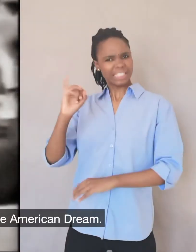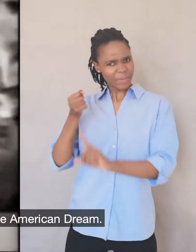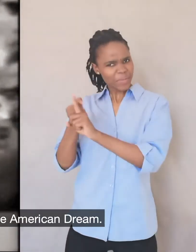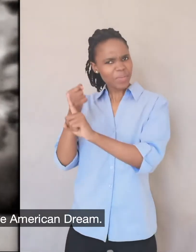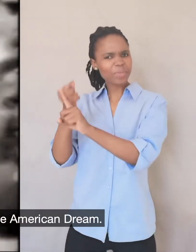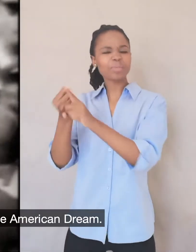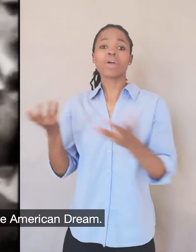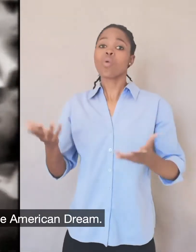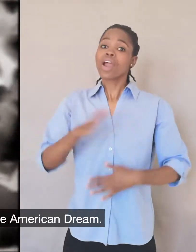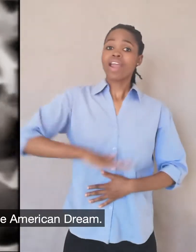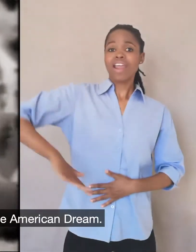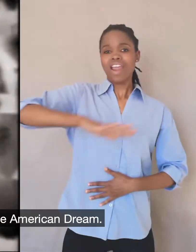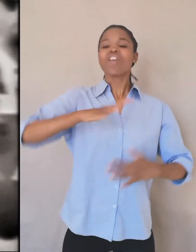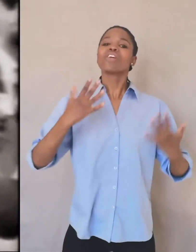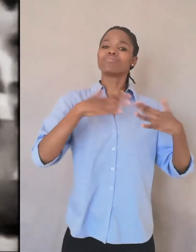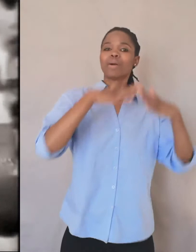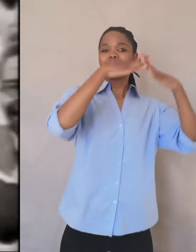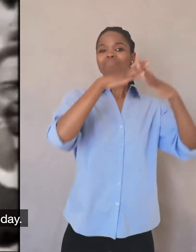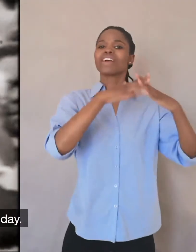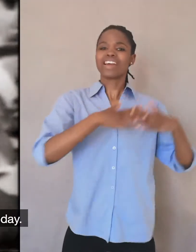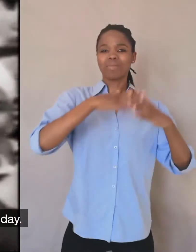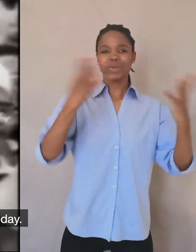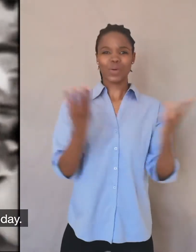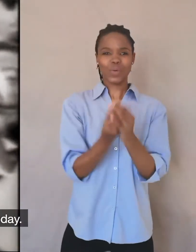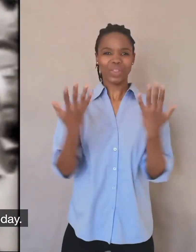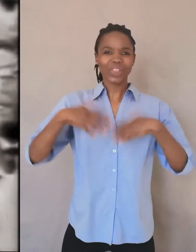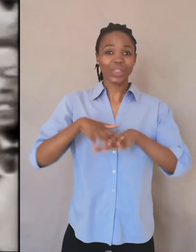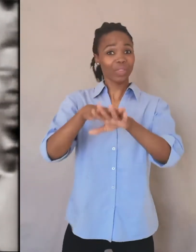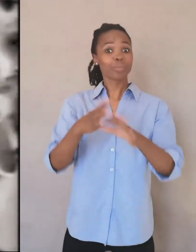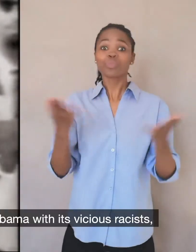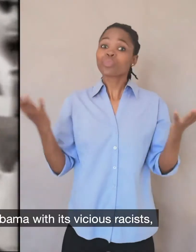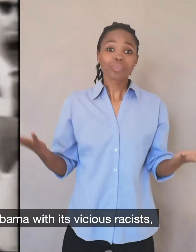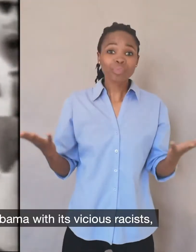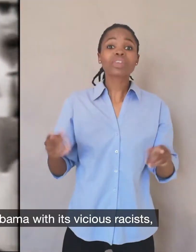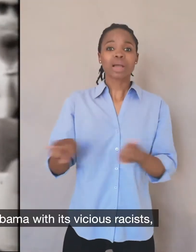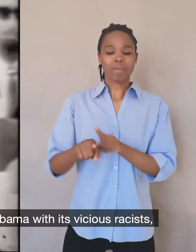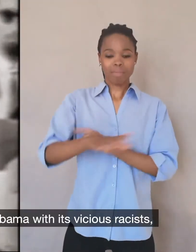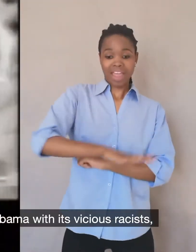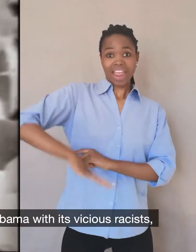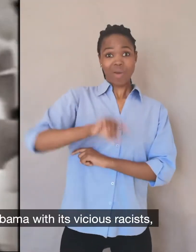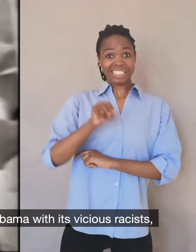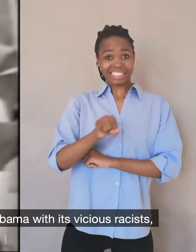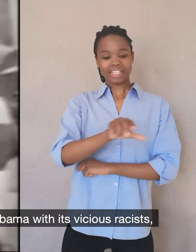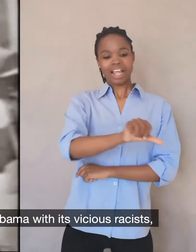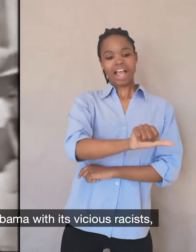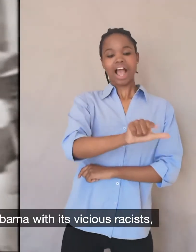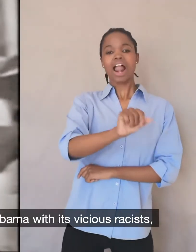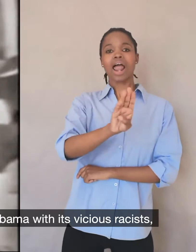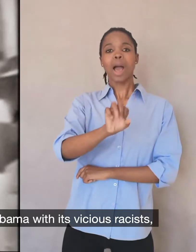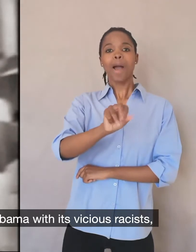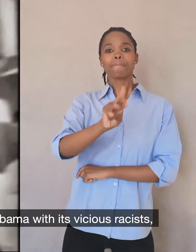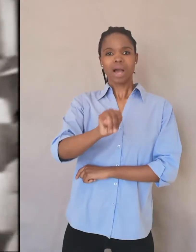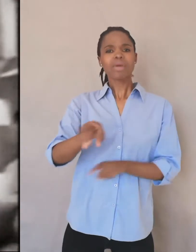dream deeply rooted in the American dream. I have a dream today. I have a dream that one day down in Alabama, with its